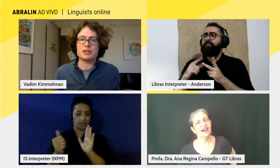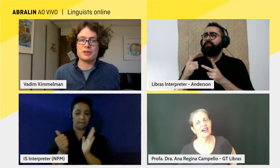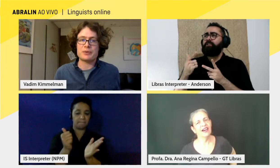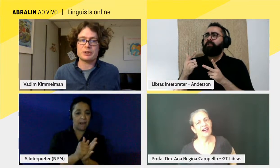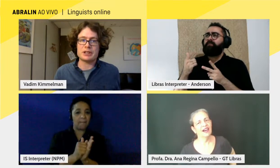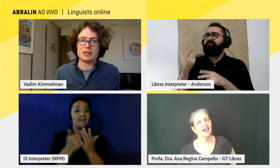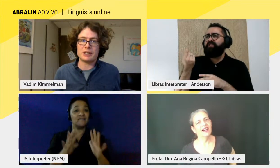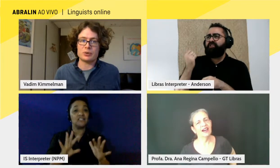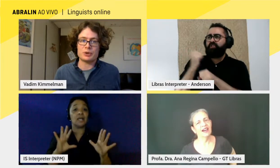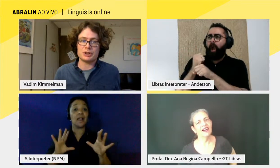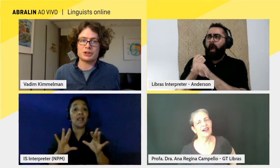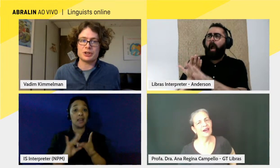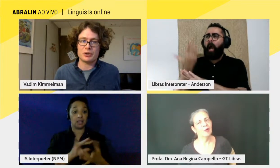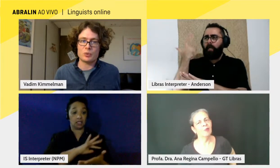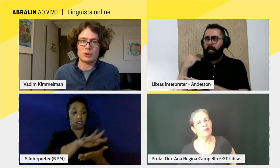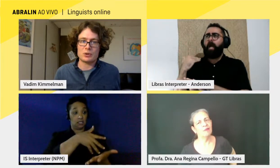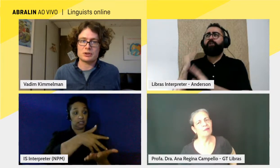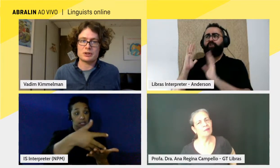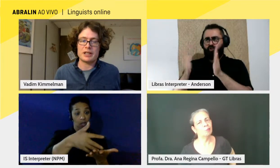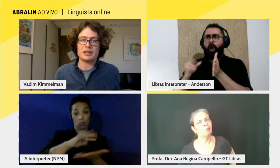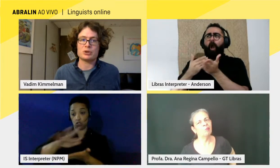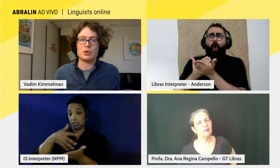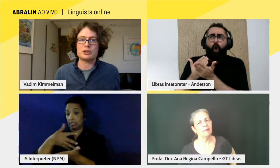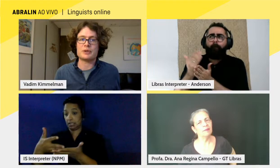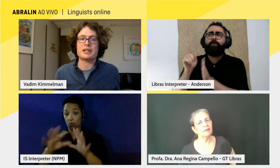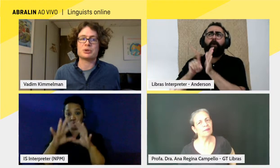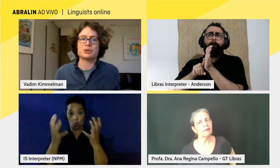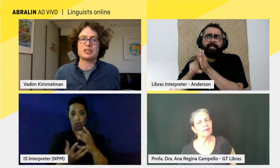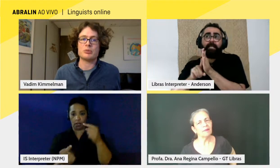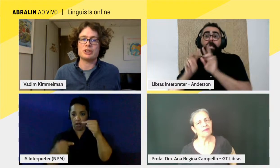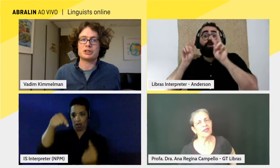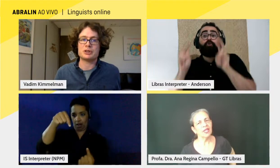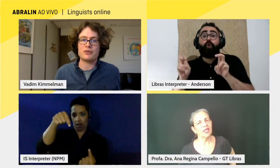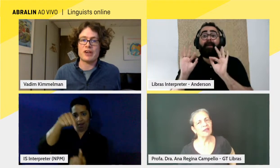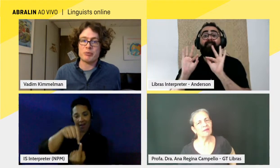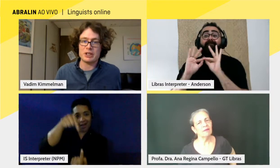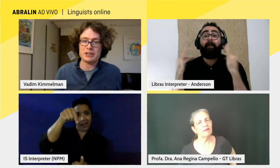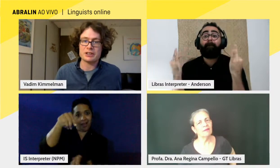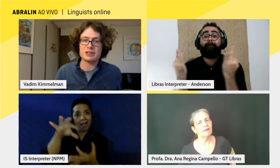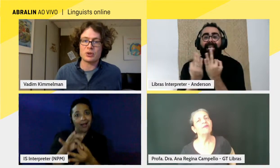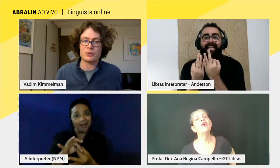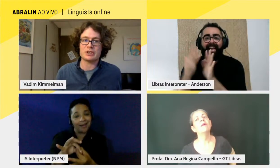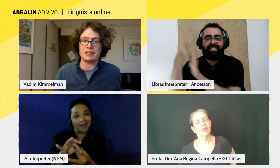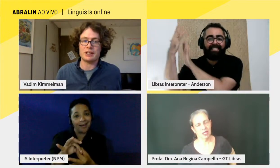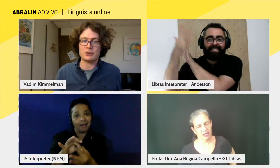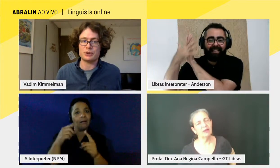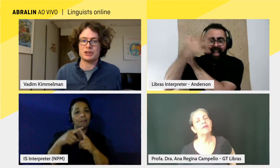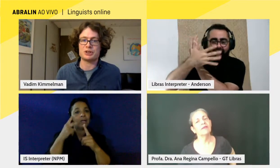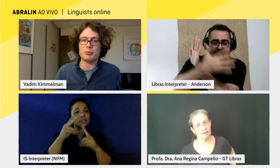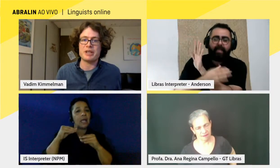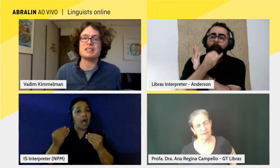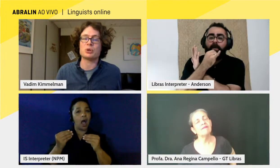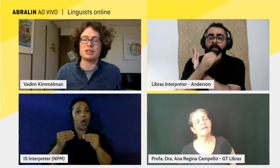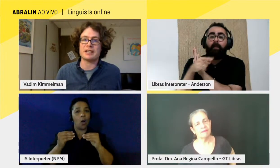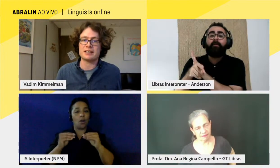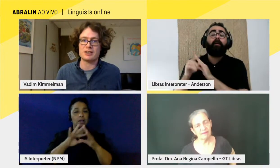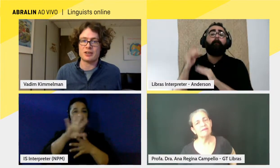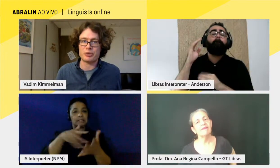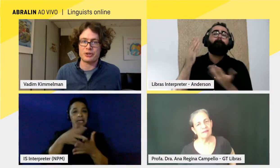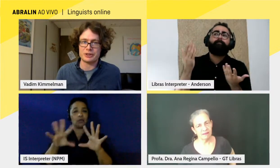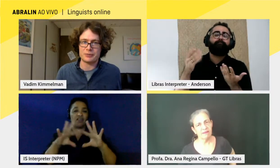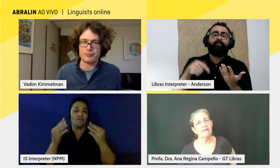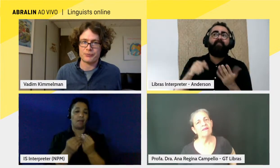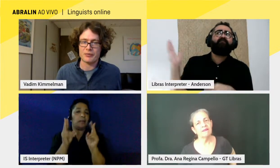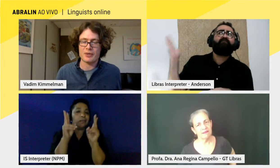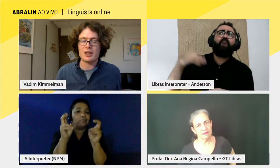relations between different sign languages in the world and on trying to establish families of sign languages based on